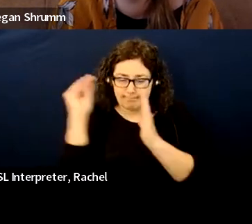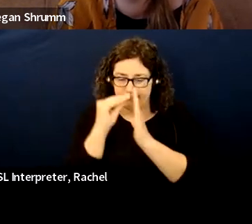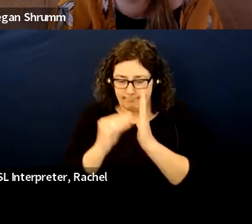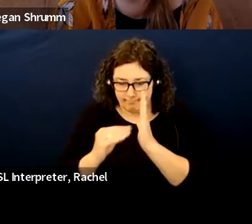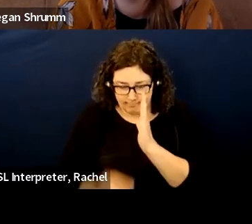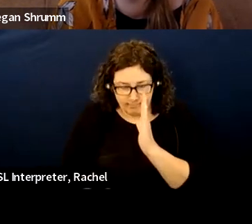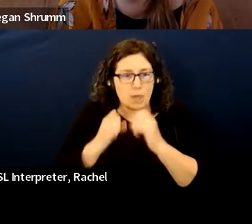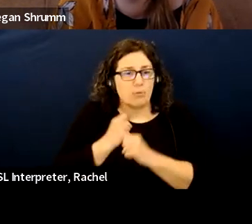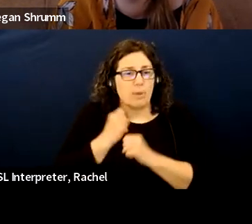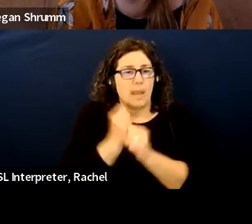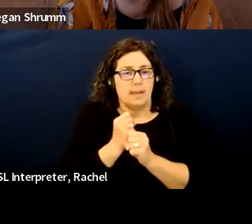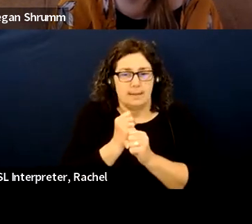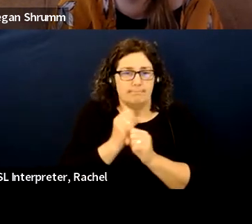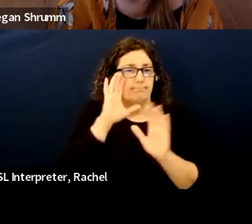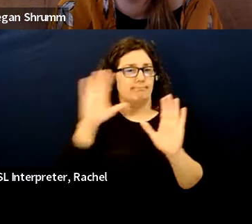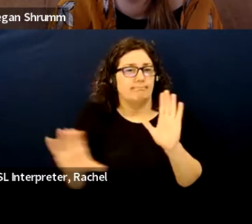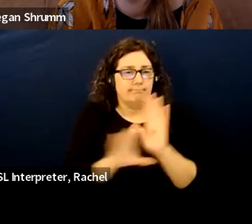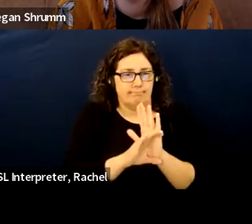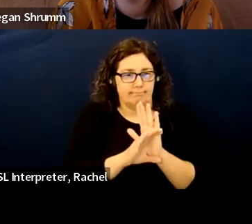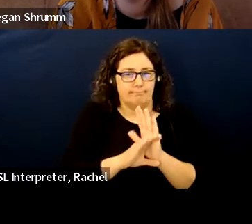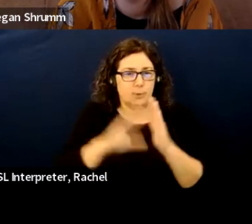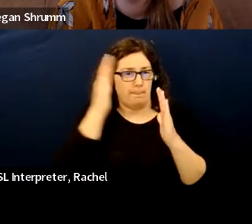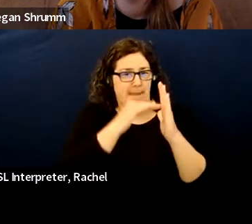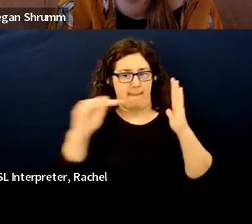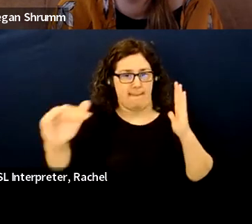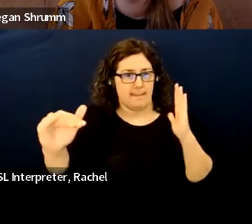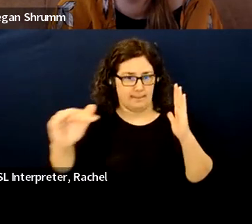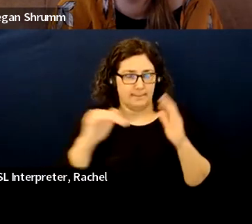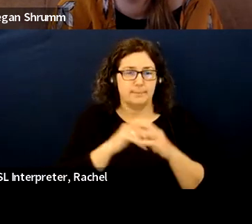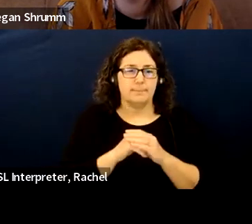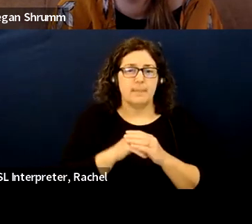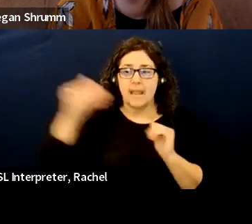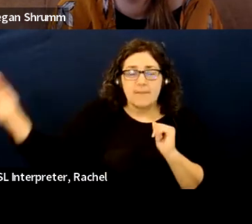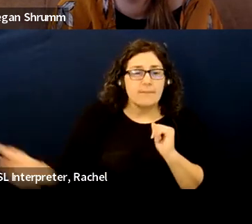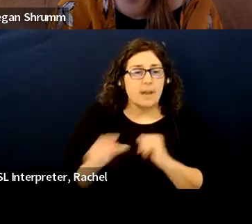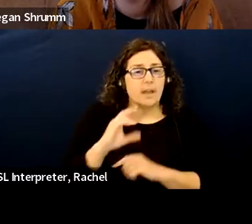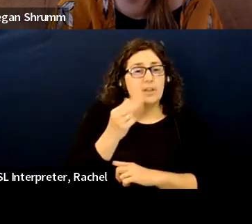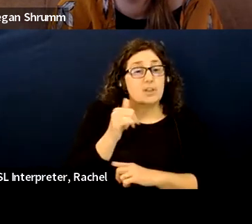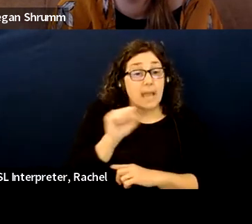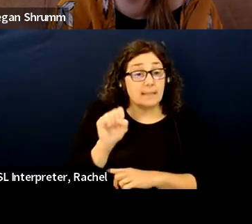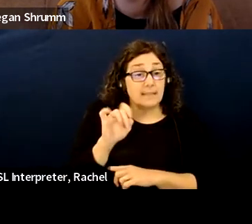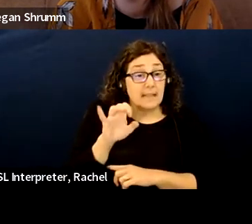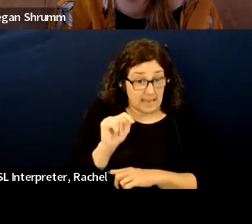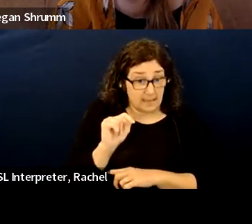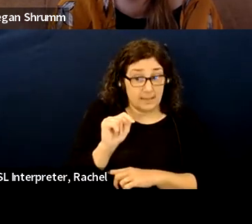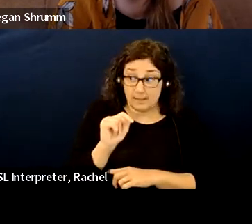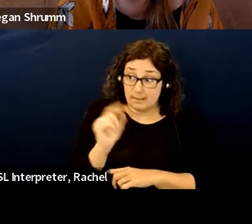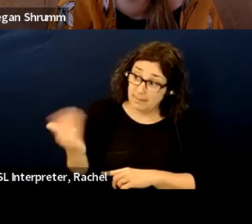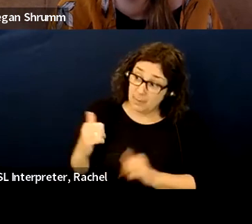this image to paint. And so I invited Chaz Elliott to help me paint with